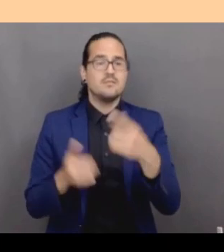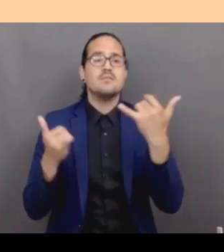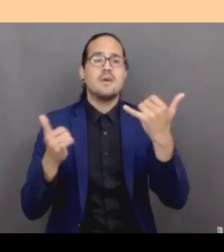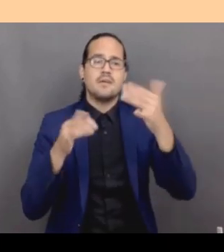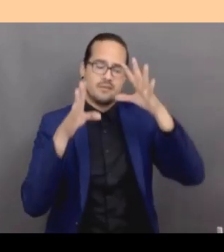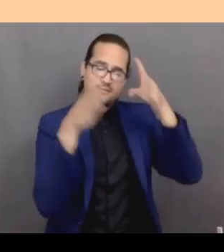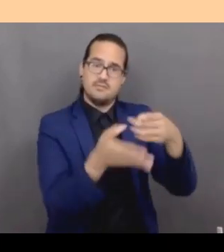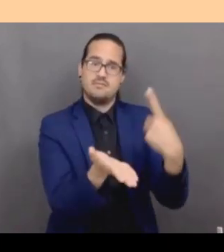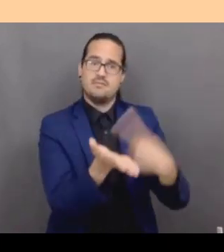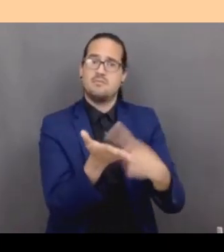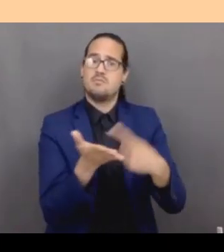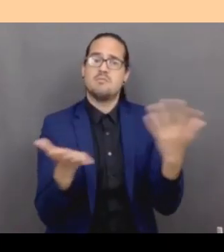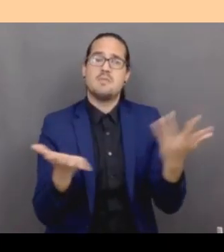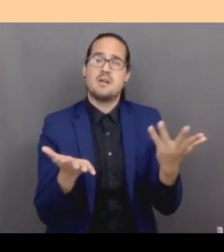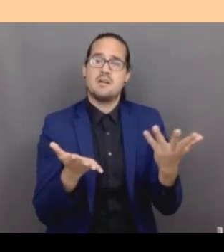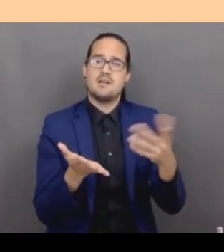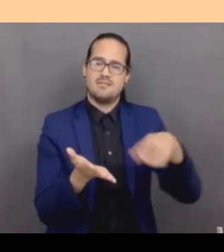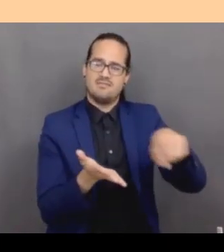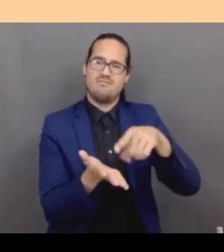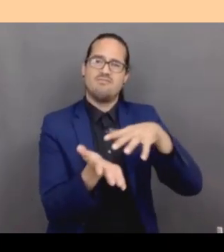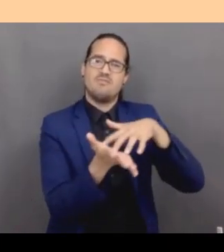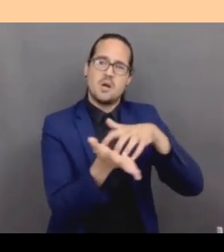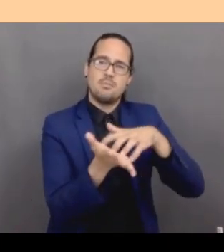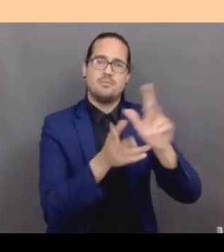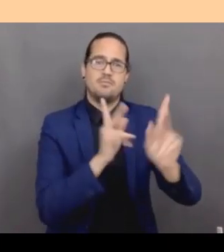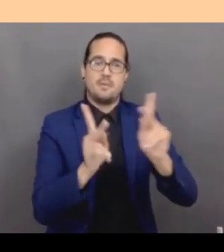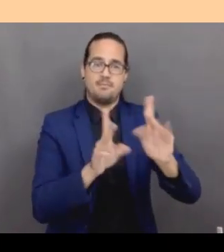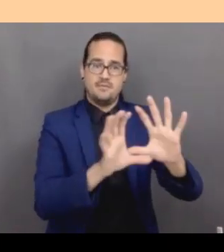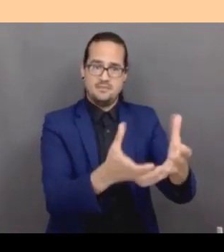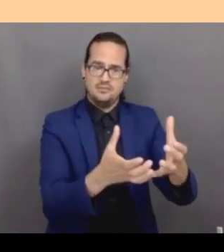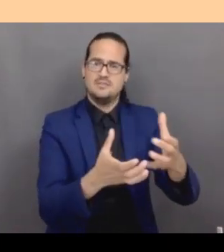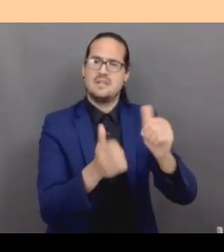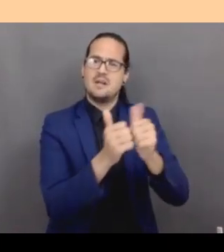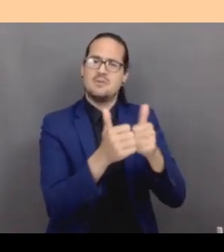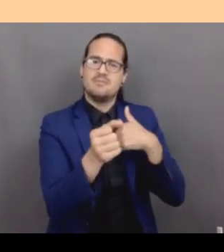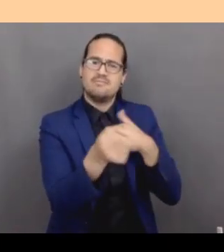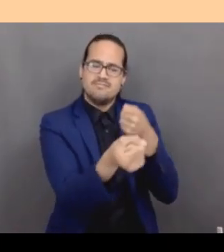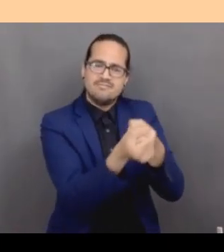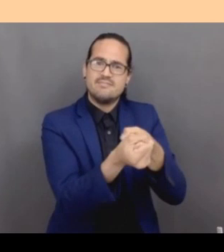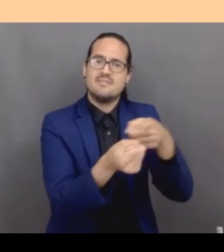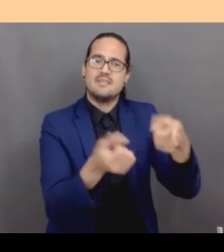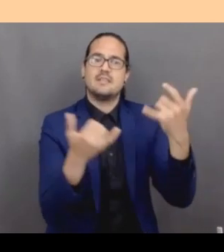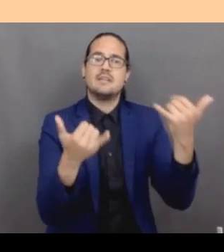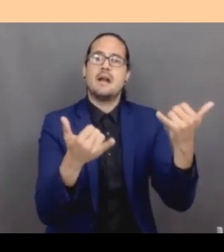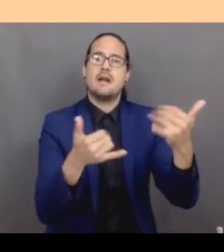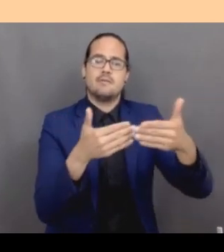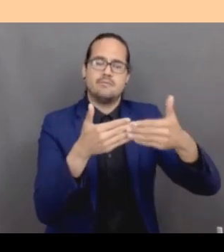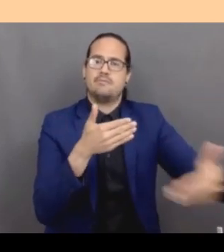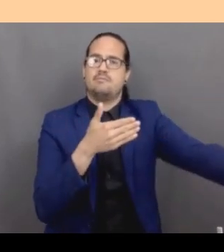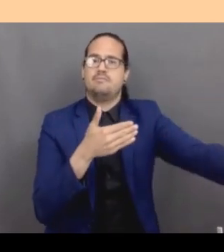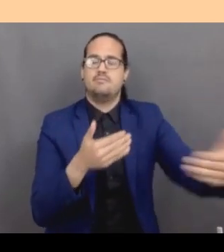forward in the months to come. Great. Thanks for that quick overview. Now,